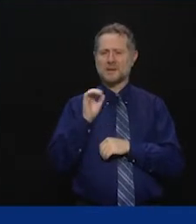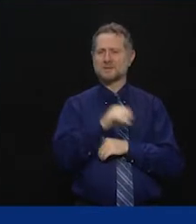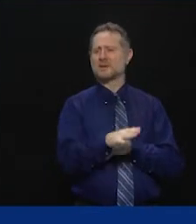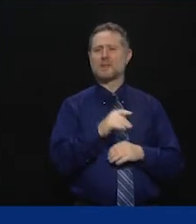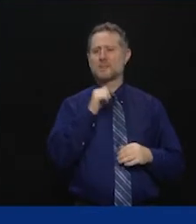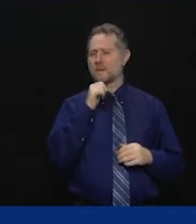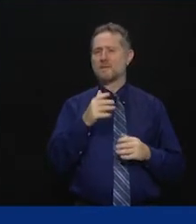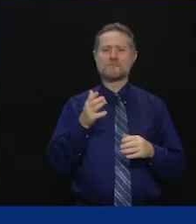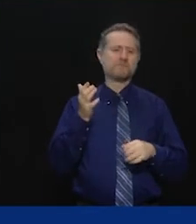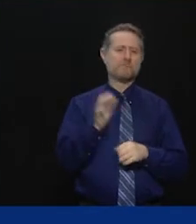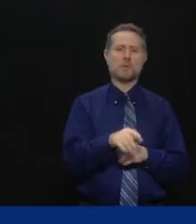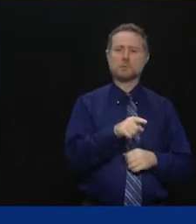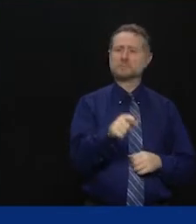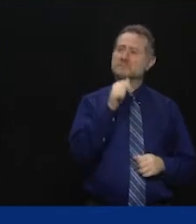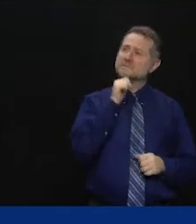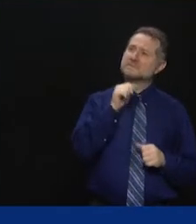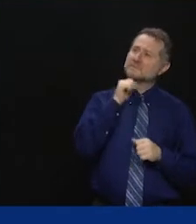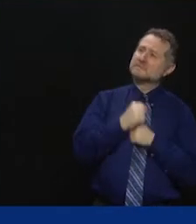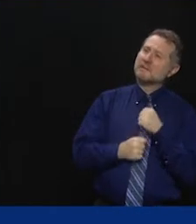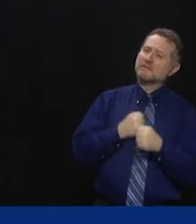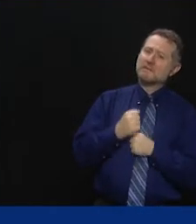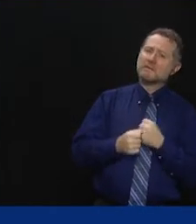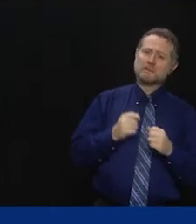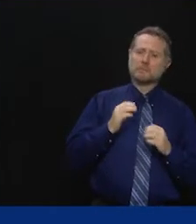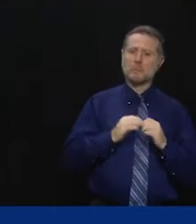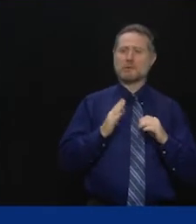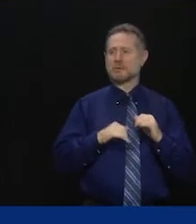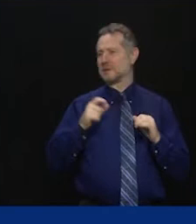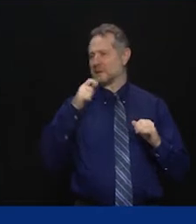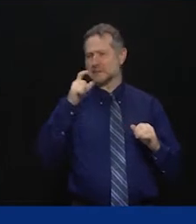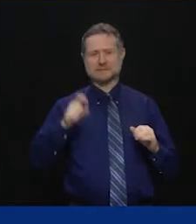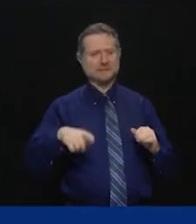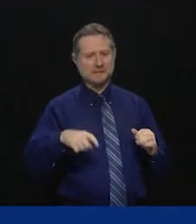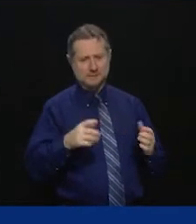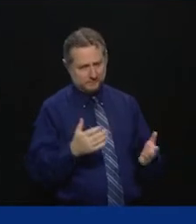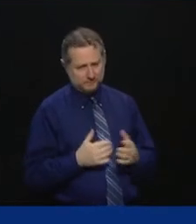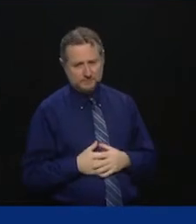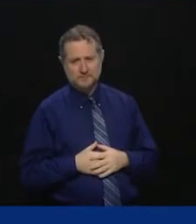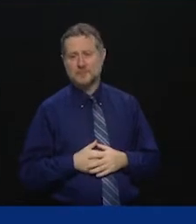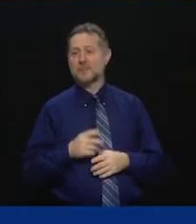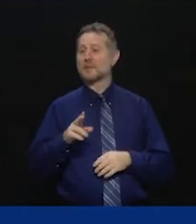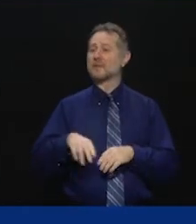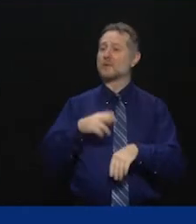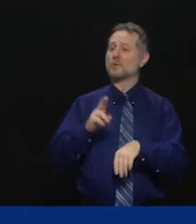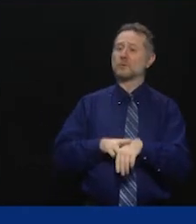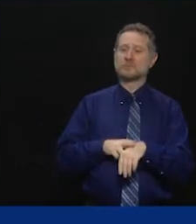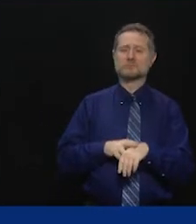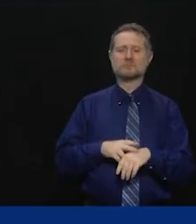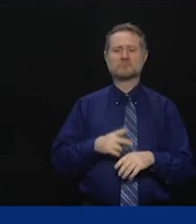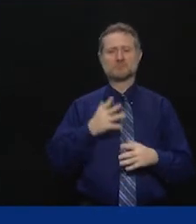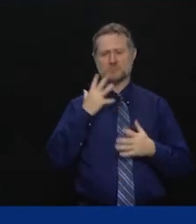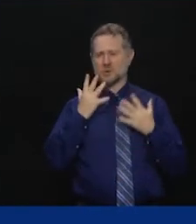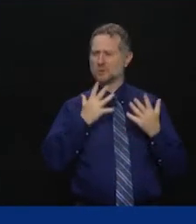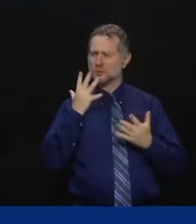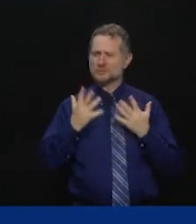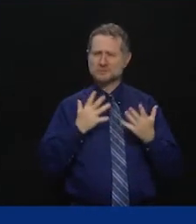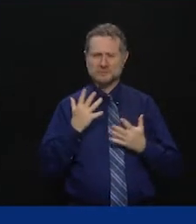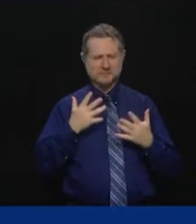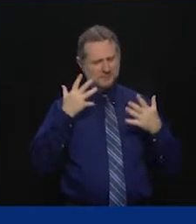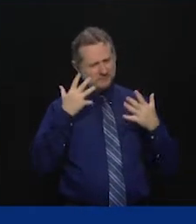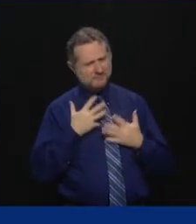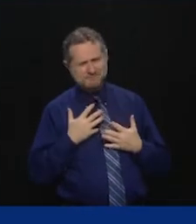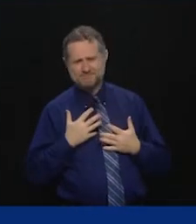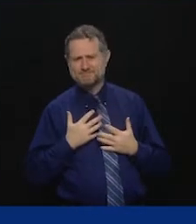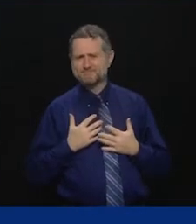than necessary. And it'll always be a national disgrace. The visuals of